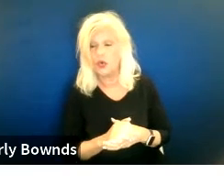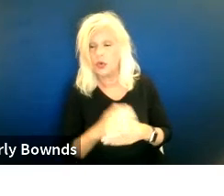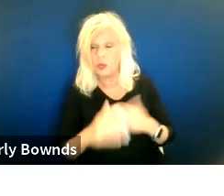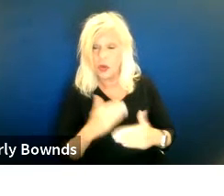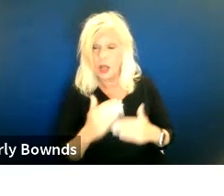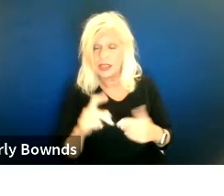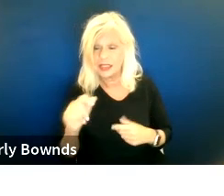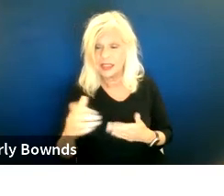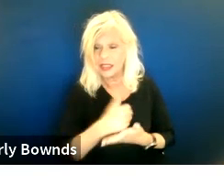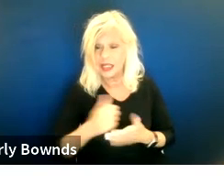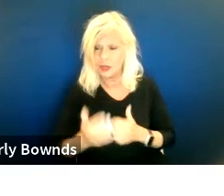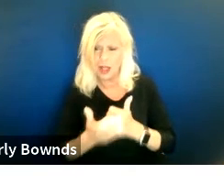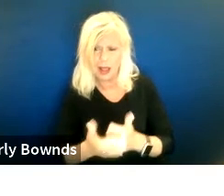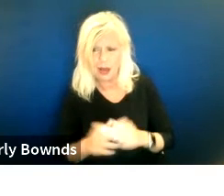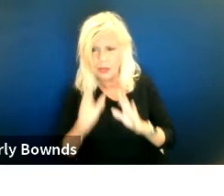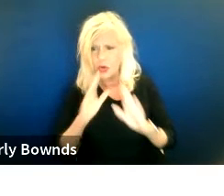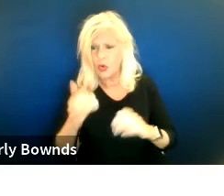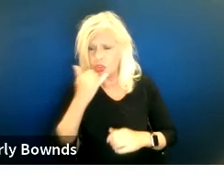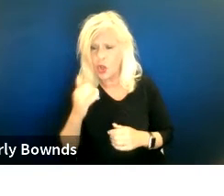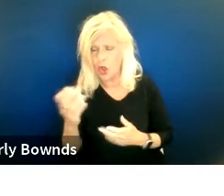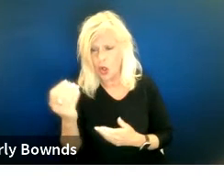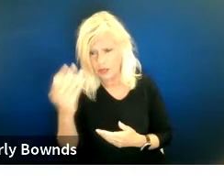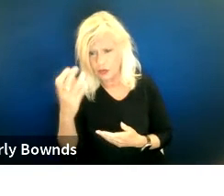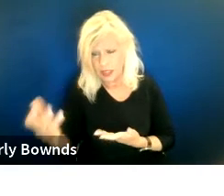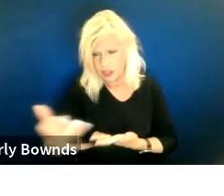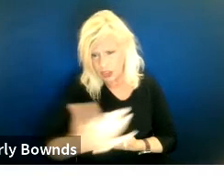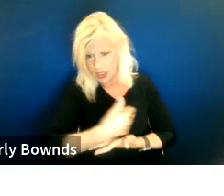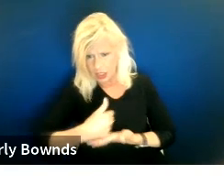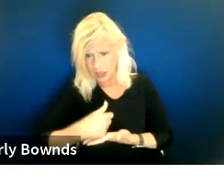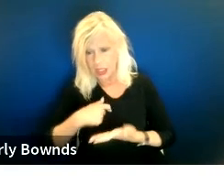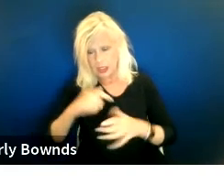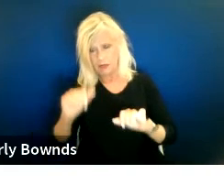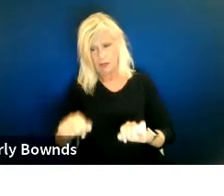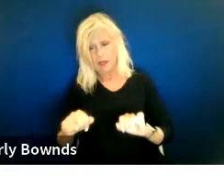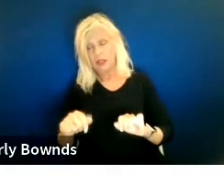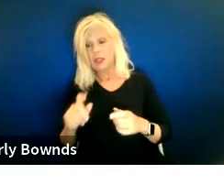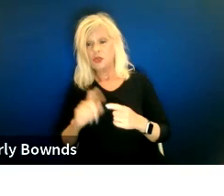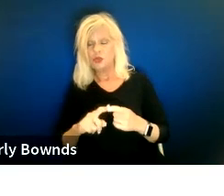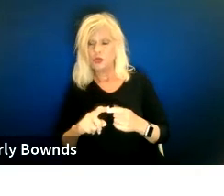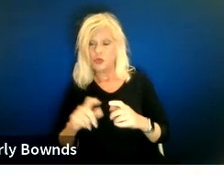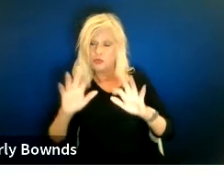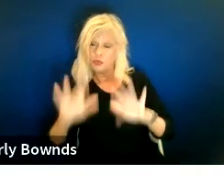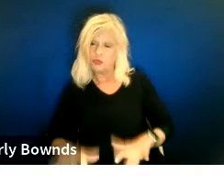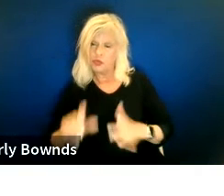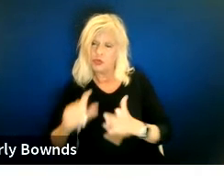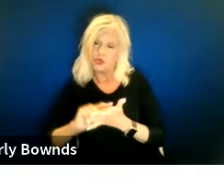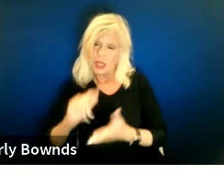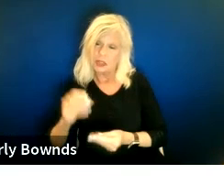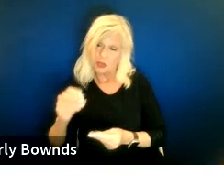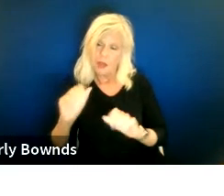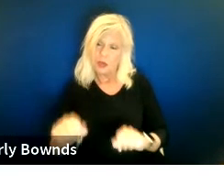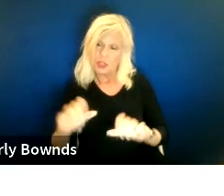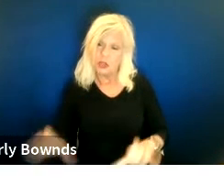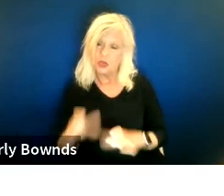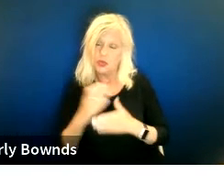be useful. Even coaching call data we have the ability to transcribe and potentially do